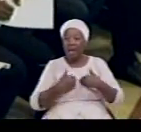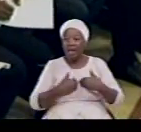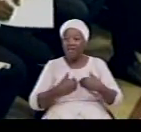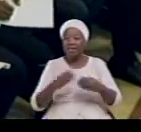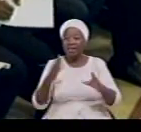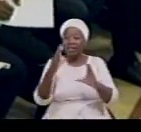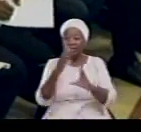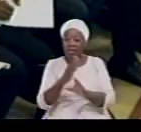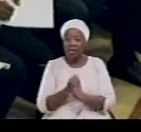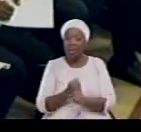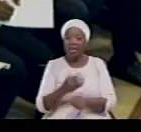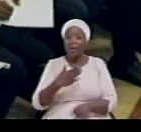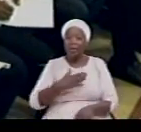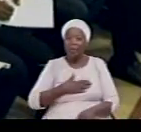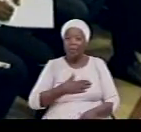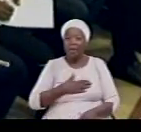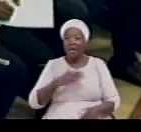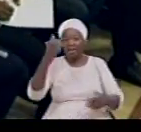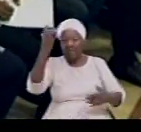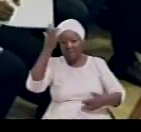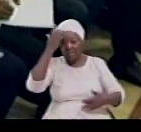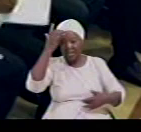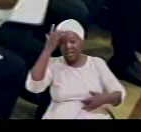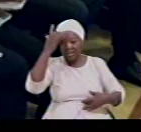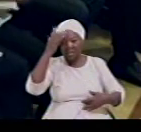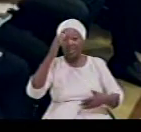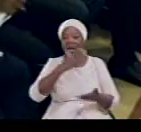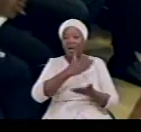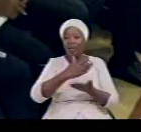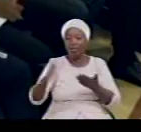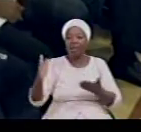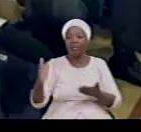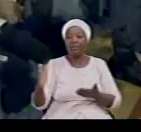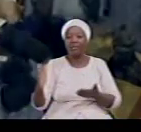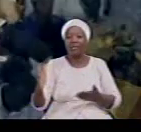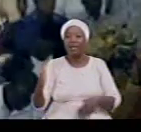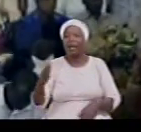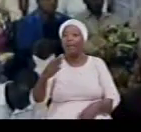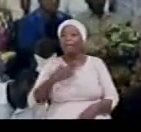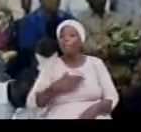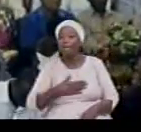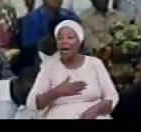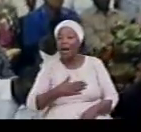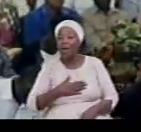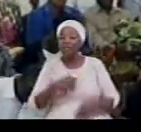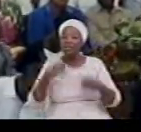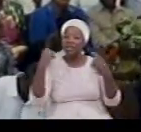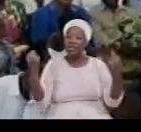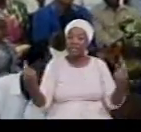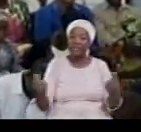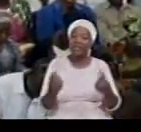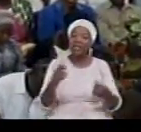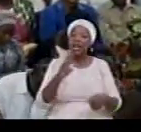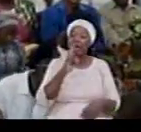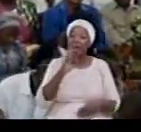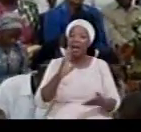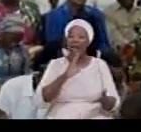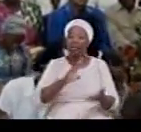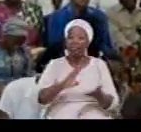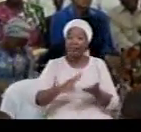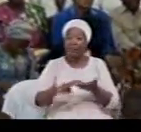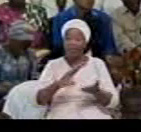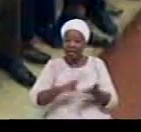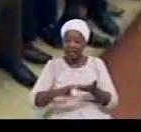My sins are forgiven. I will not bear guilt anymore in